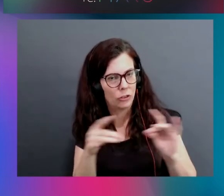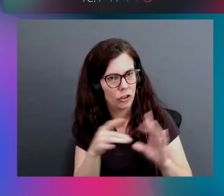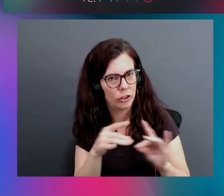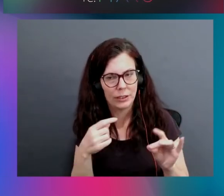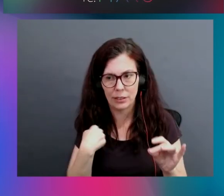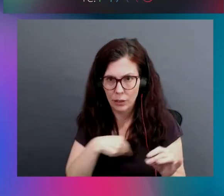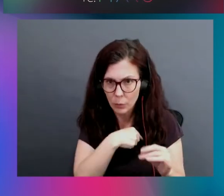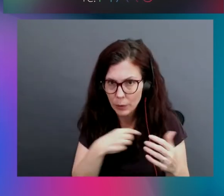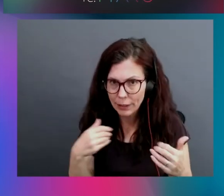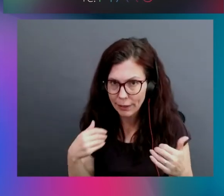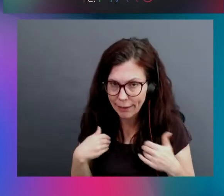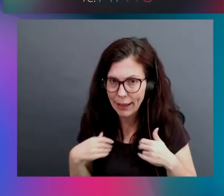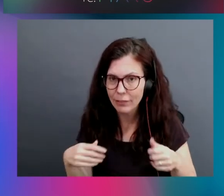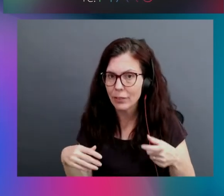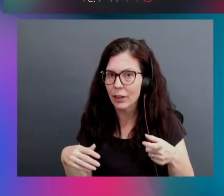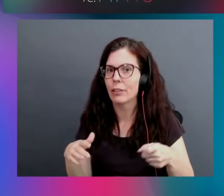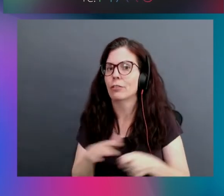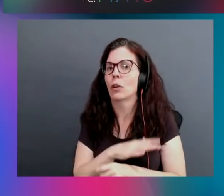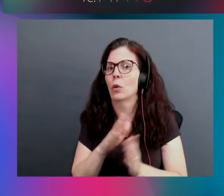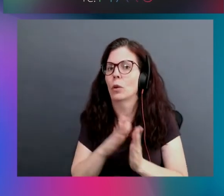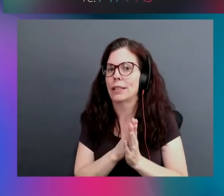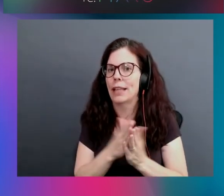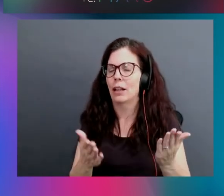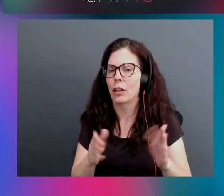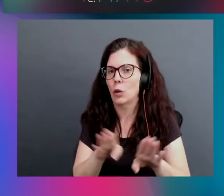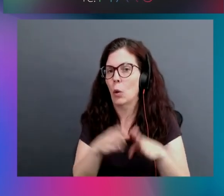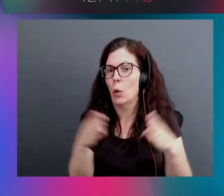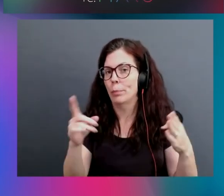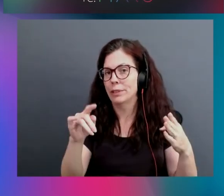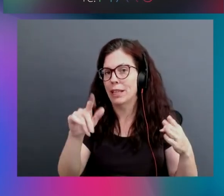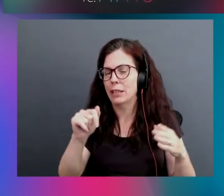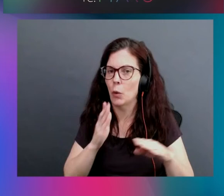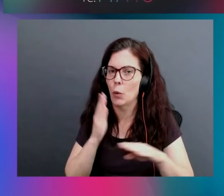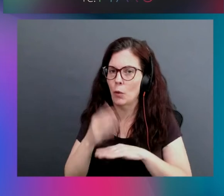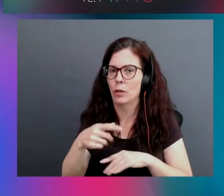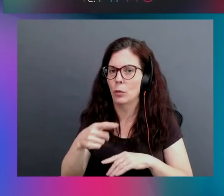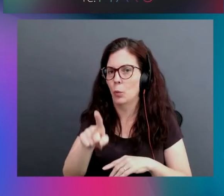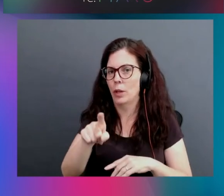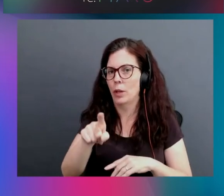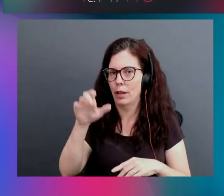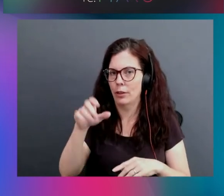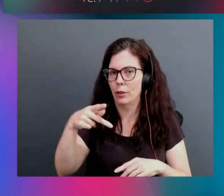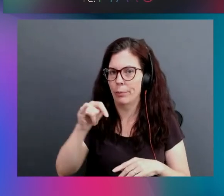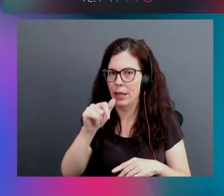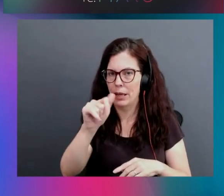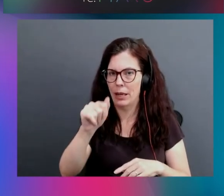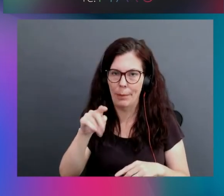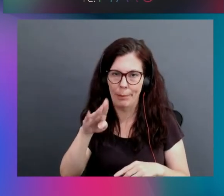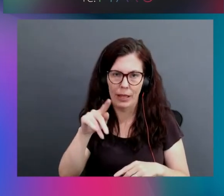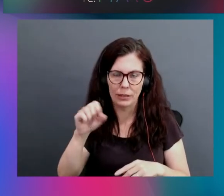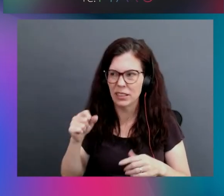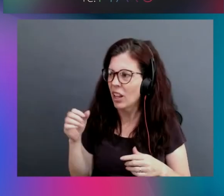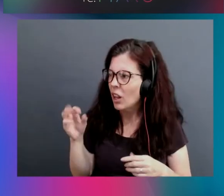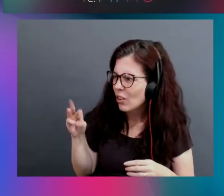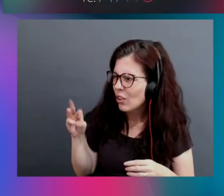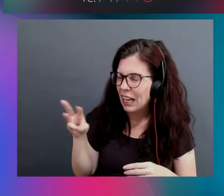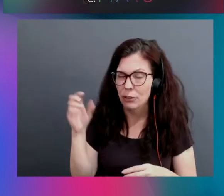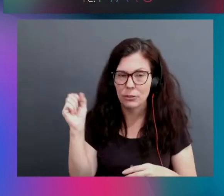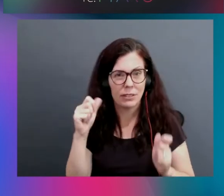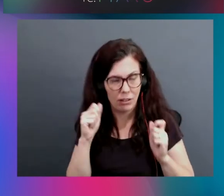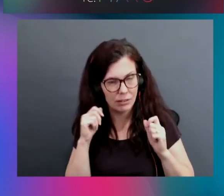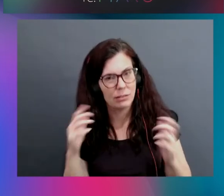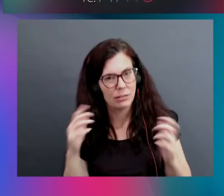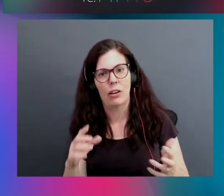the entire catalog of open data over 100 petabytes of data, which is a substantial amount of data, and it's all been driven by